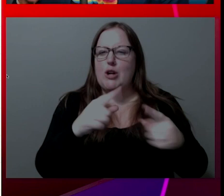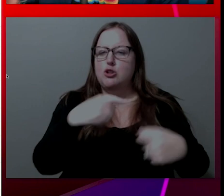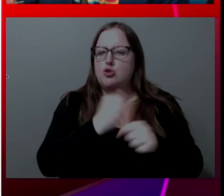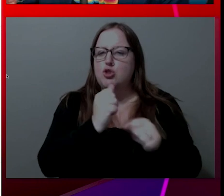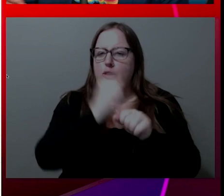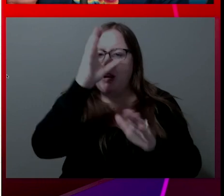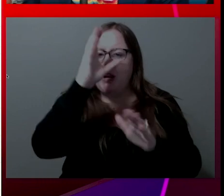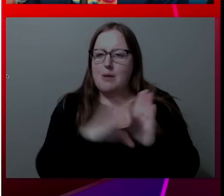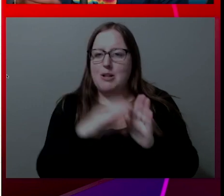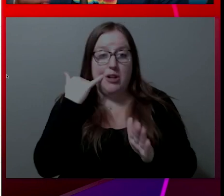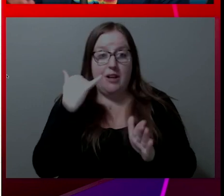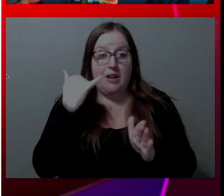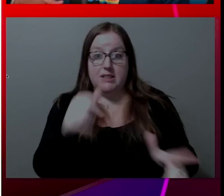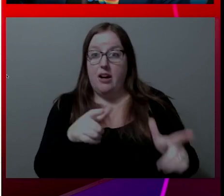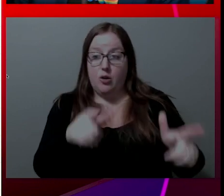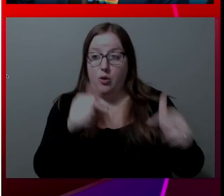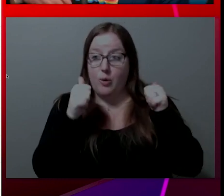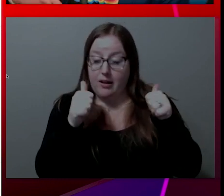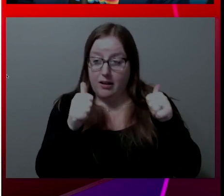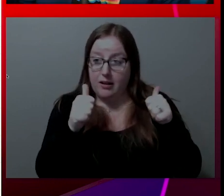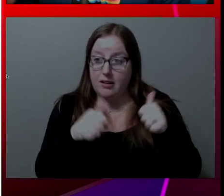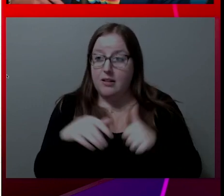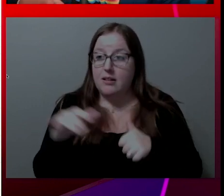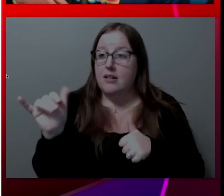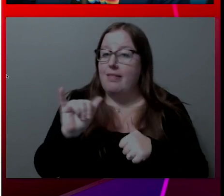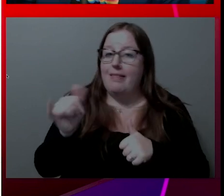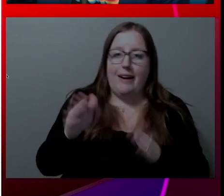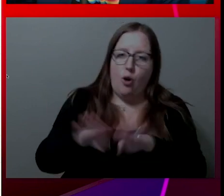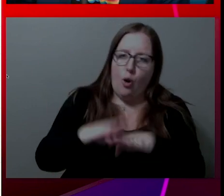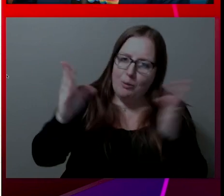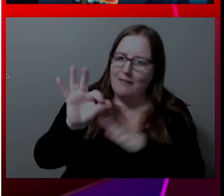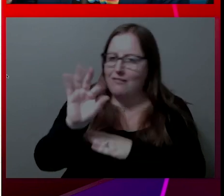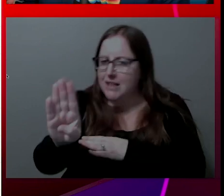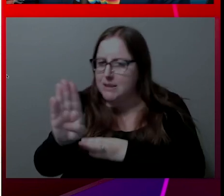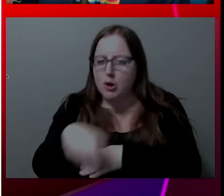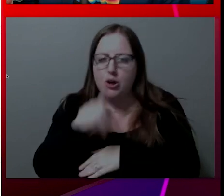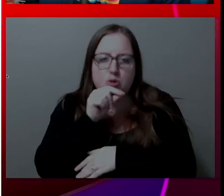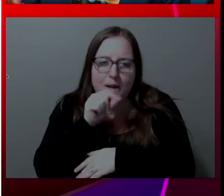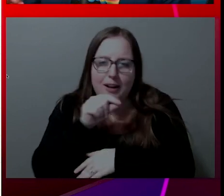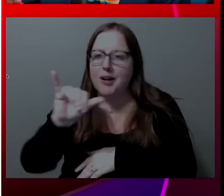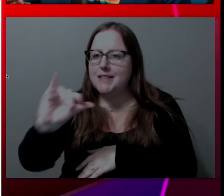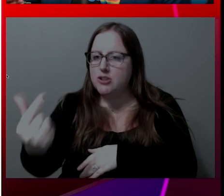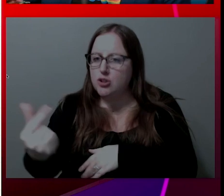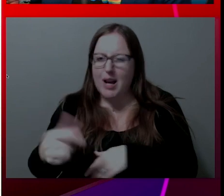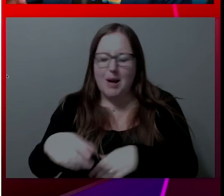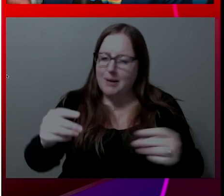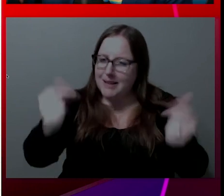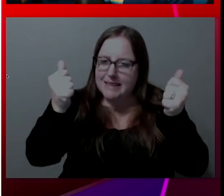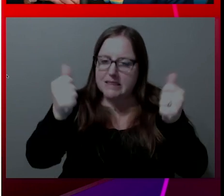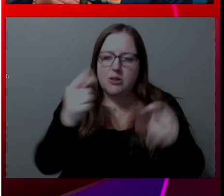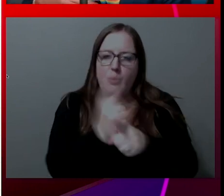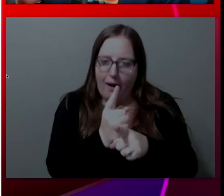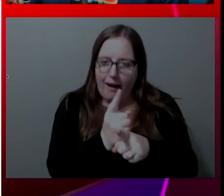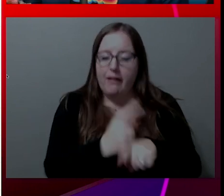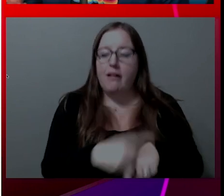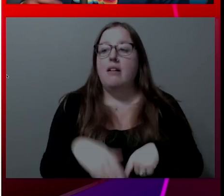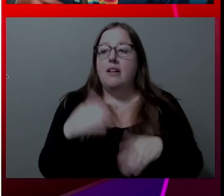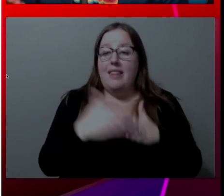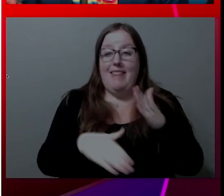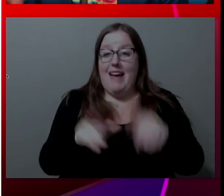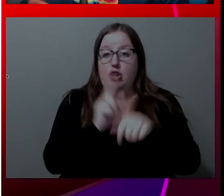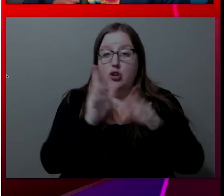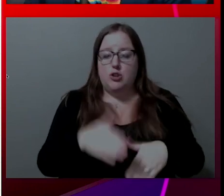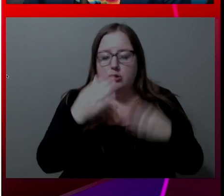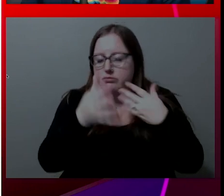isn't quick like the rest of the things, like when I open Facebook, Twitter, Instagram, it's instant, right? And the end user doesn't care that it's AI